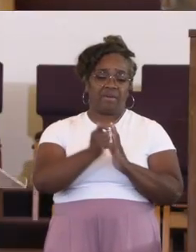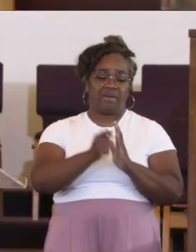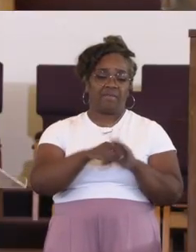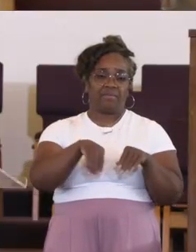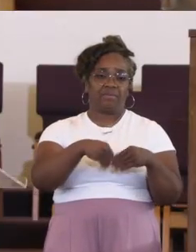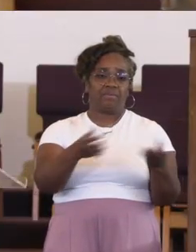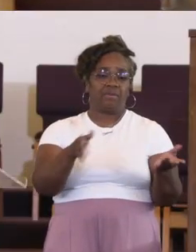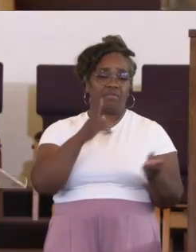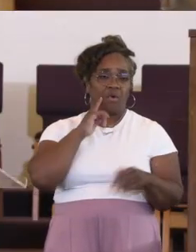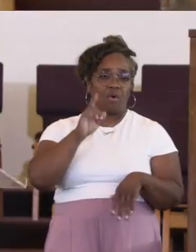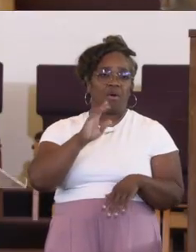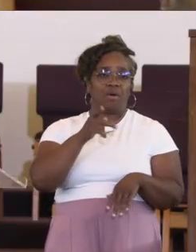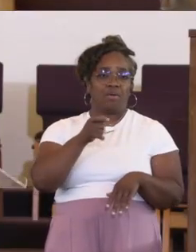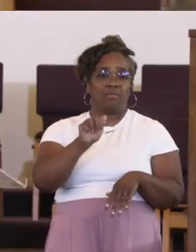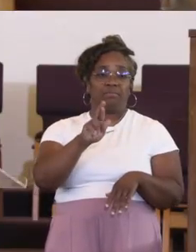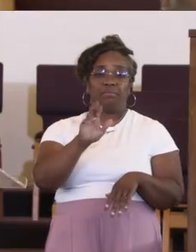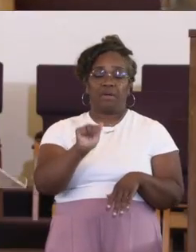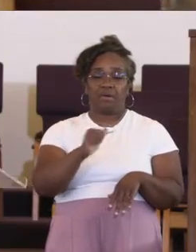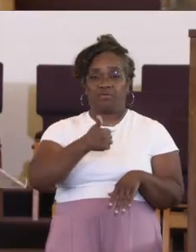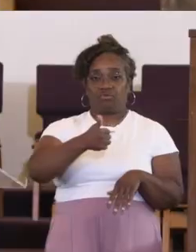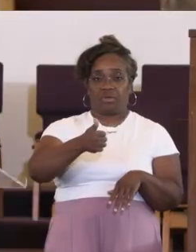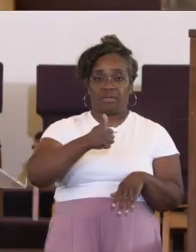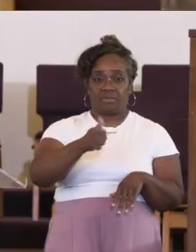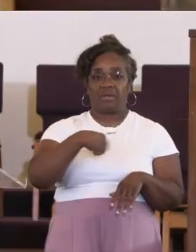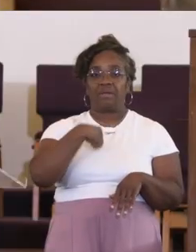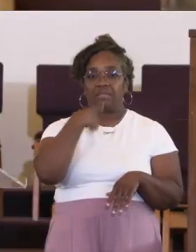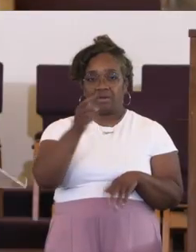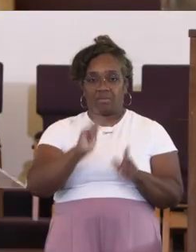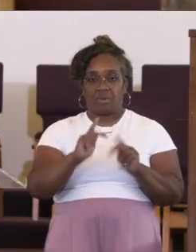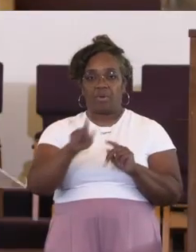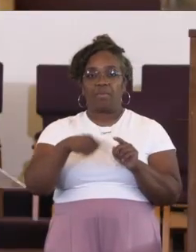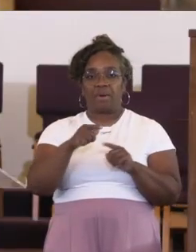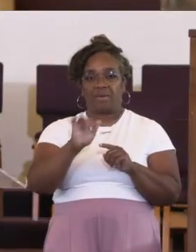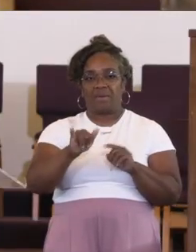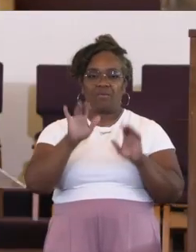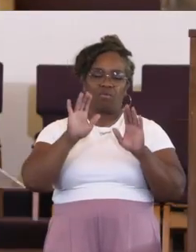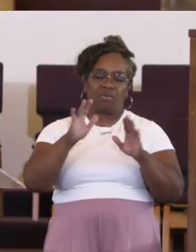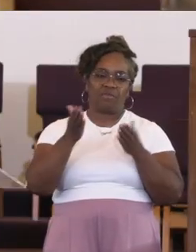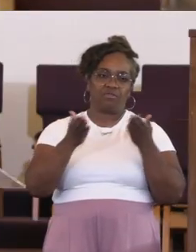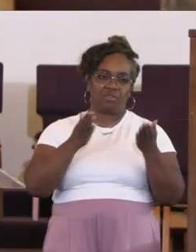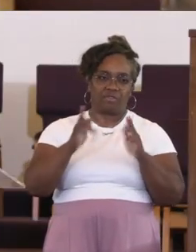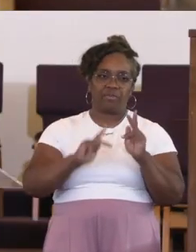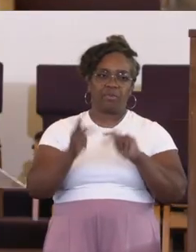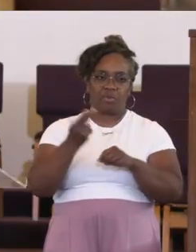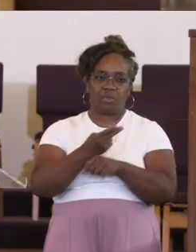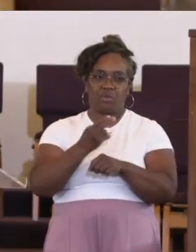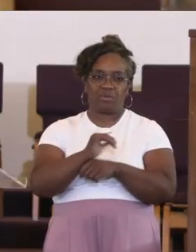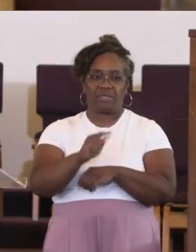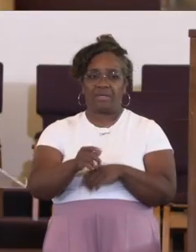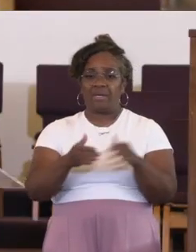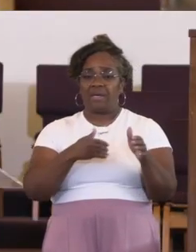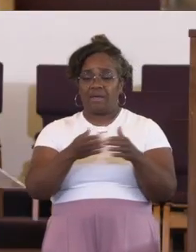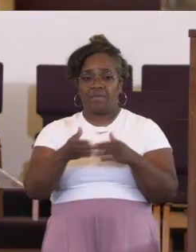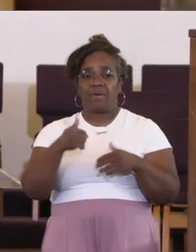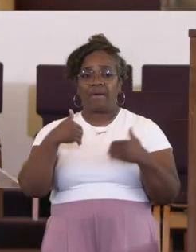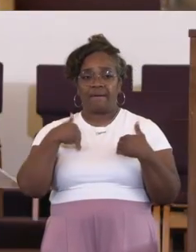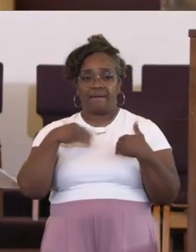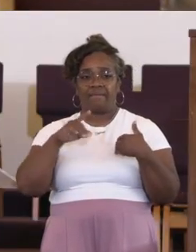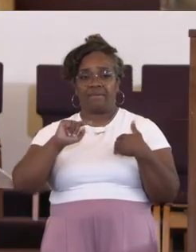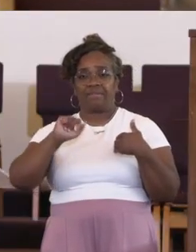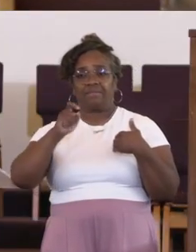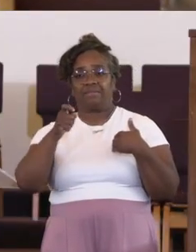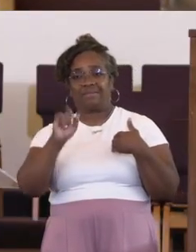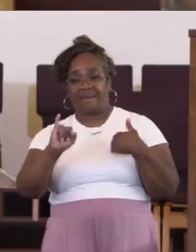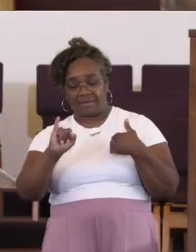paratransit. So I tell people about the paratransit, the excellent paratransit service, and they use it. Even though I have a taxi cab outreach service, I'm able to